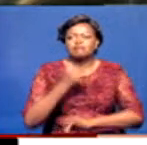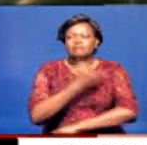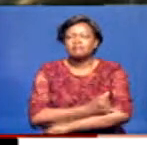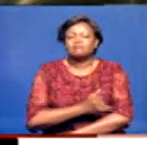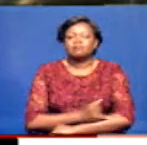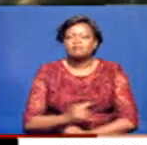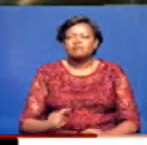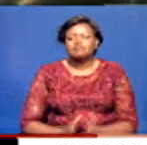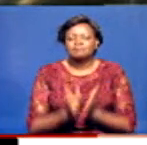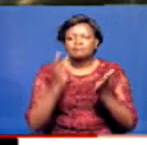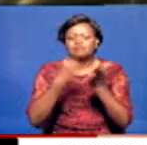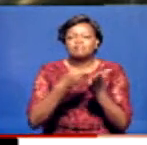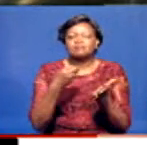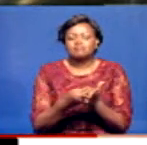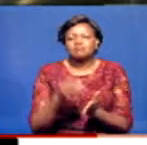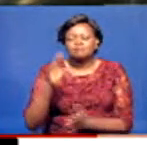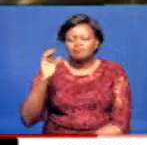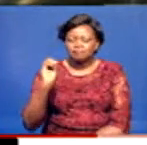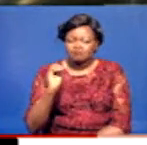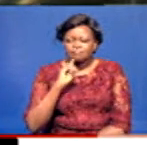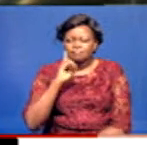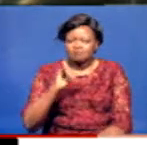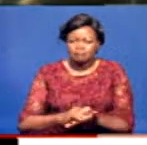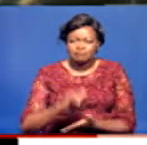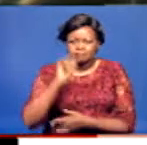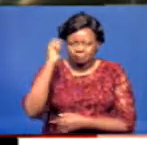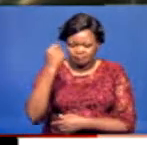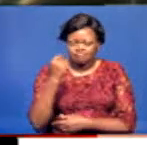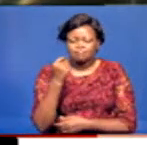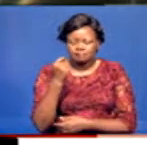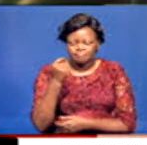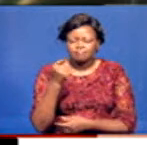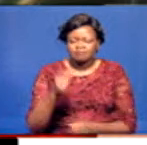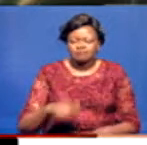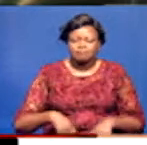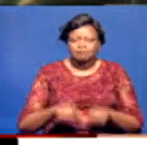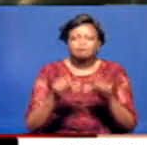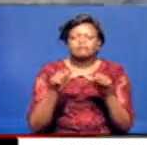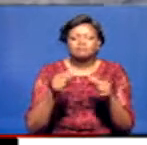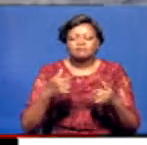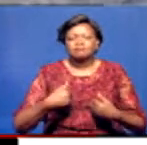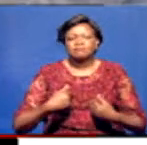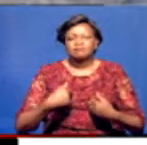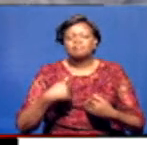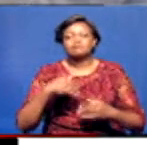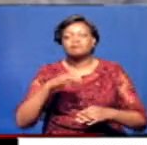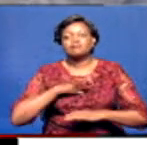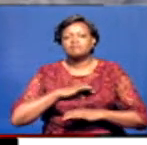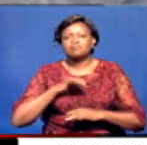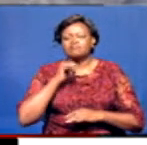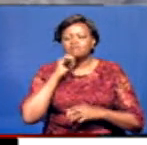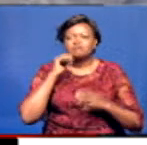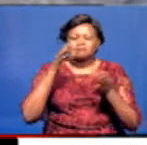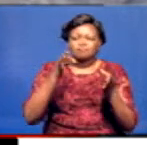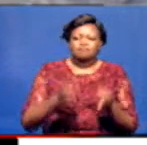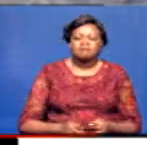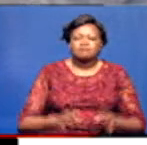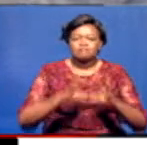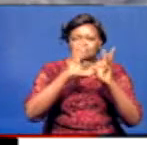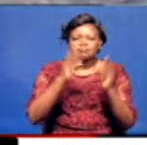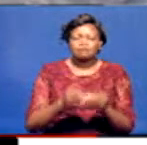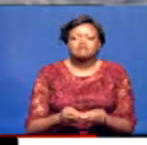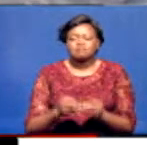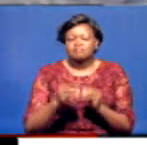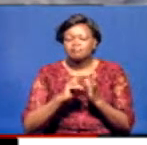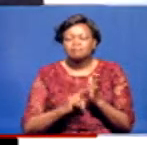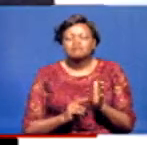Finance CEO James Muragori said Kenya is still grappling with its own unaccounted budgetary measures and policies made